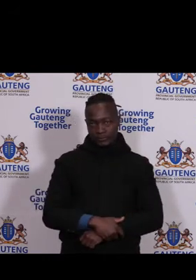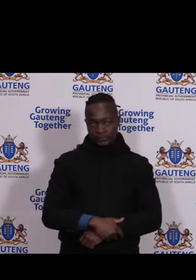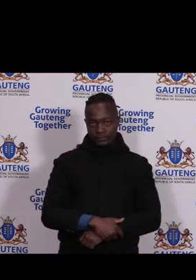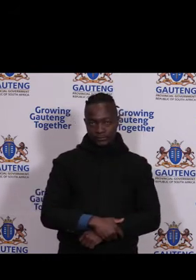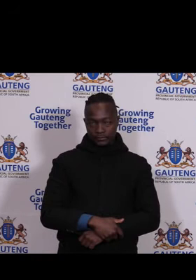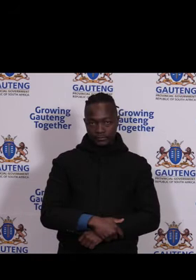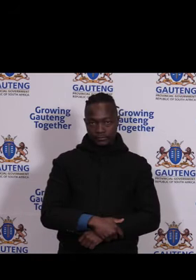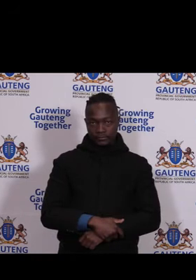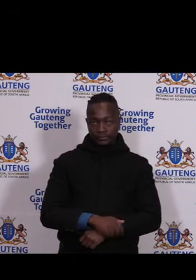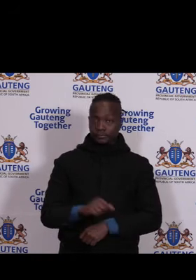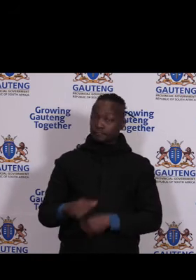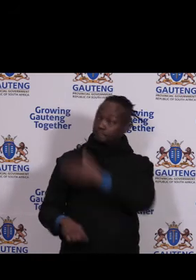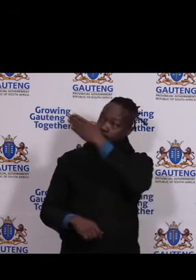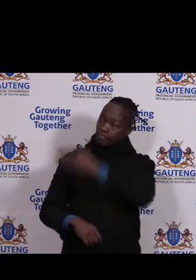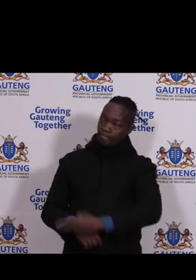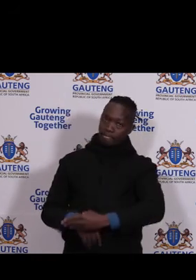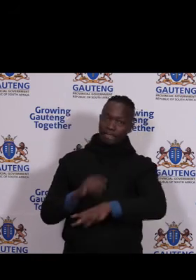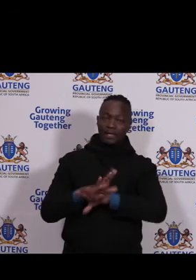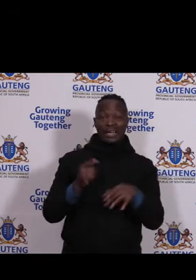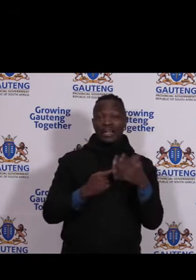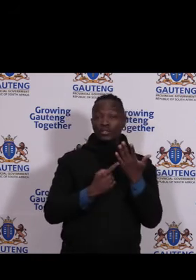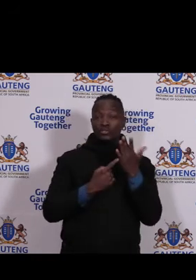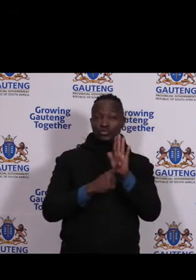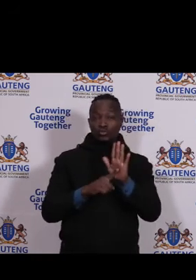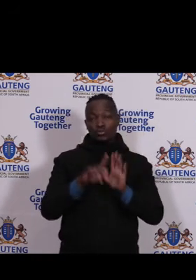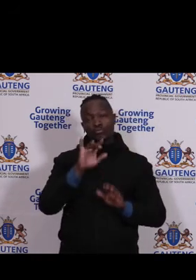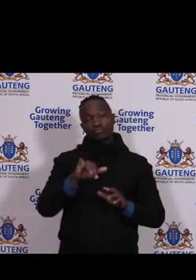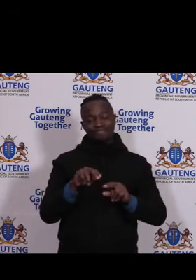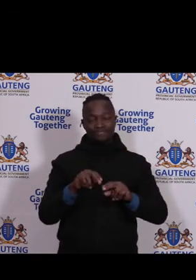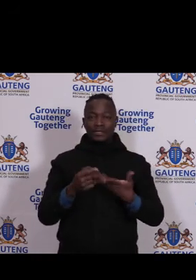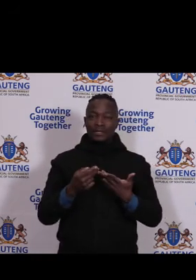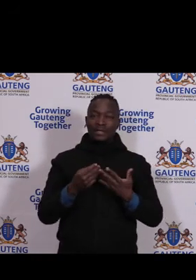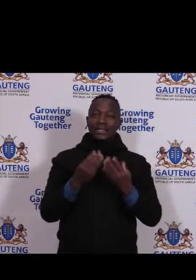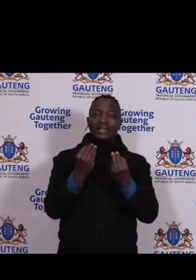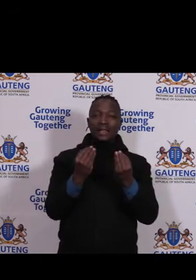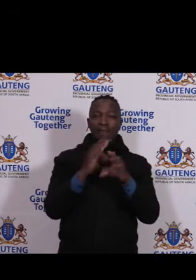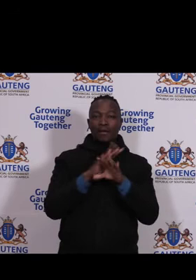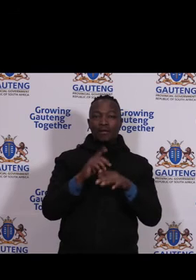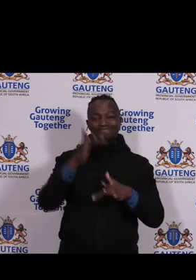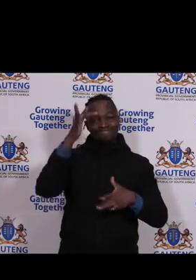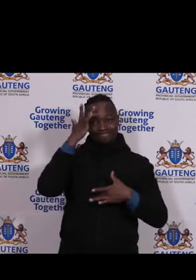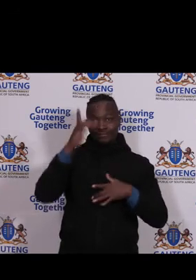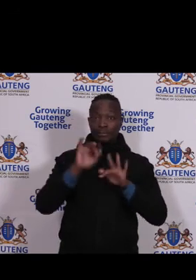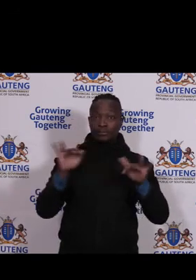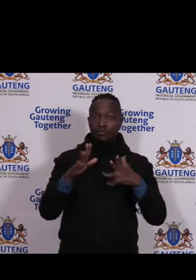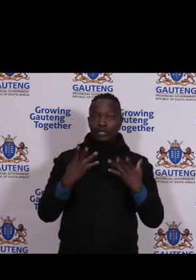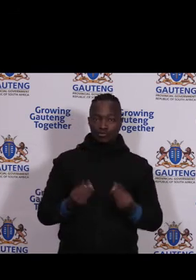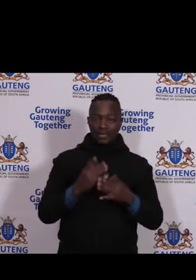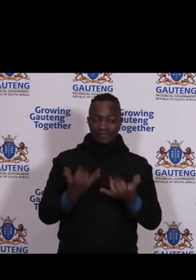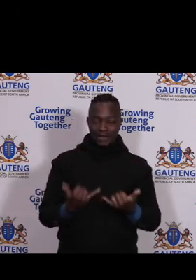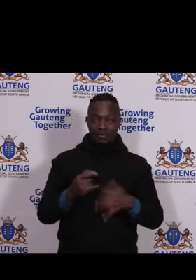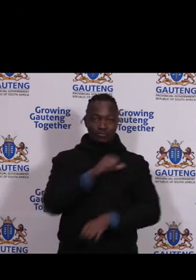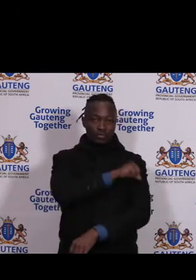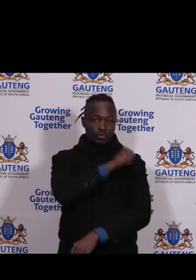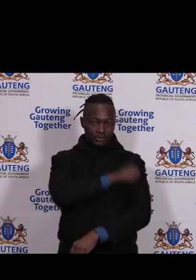So the next slide will actually indicate the number of patients that we have in the hospital. As we speak,